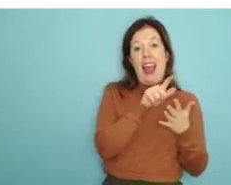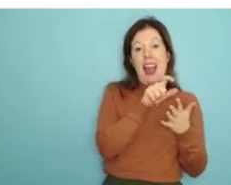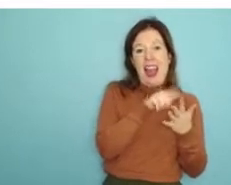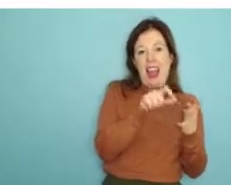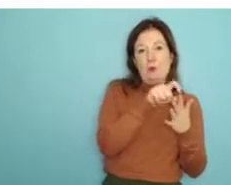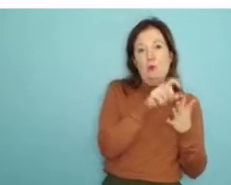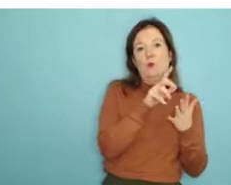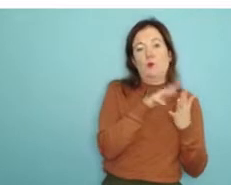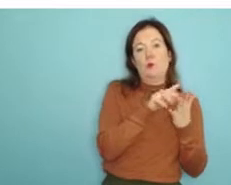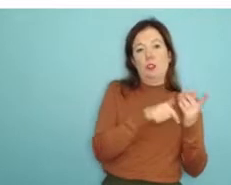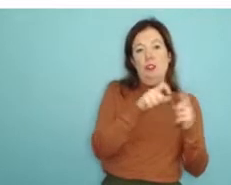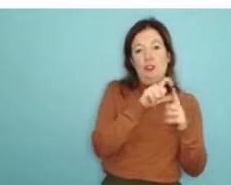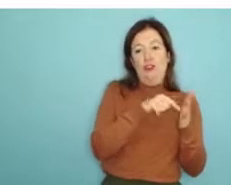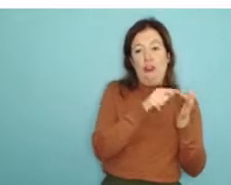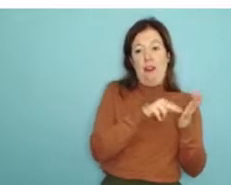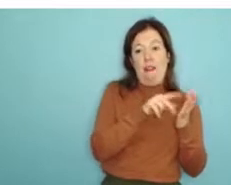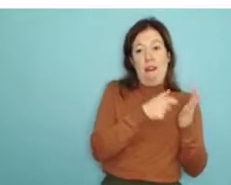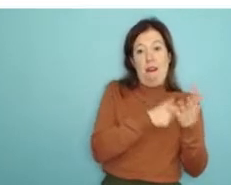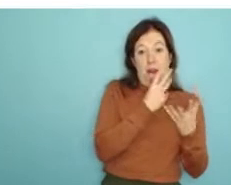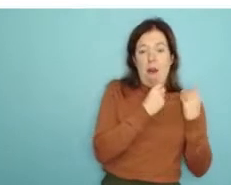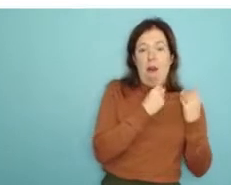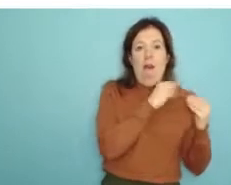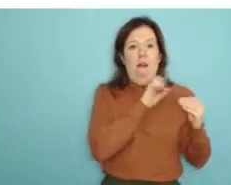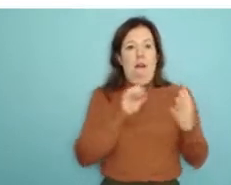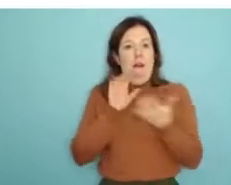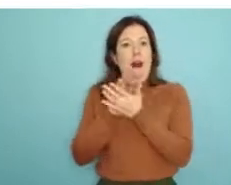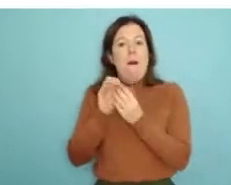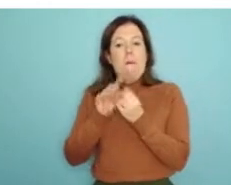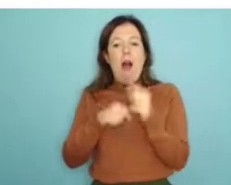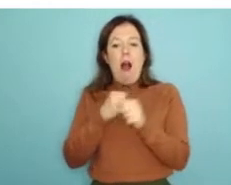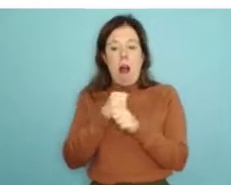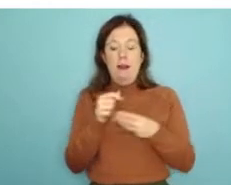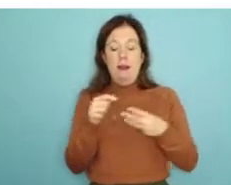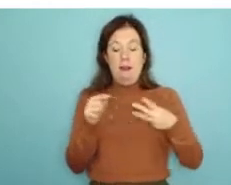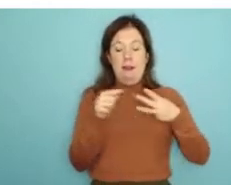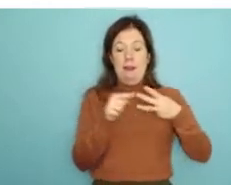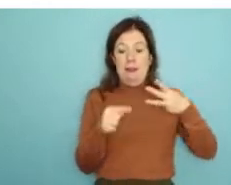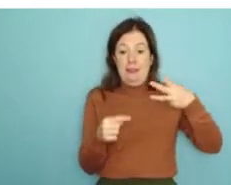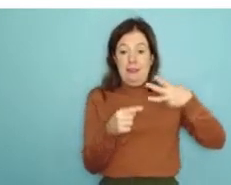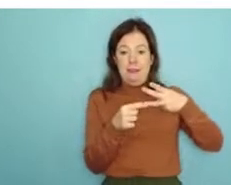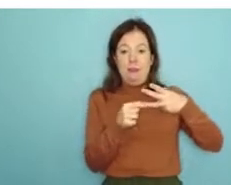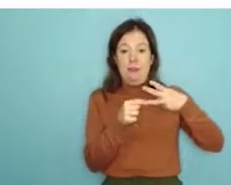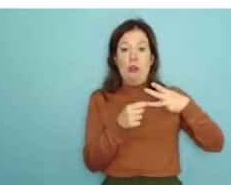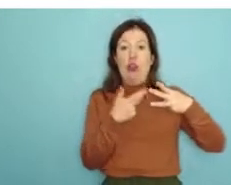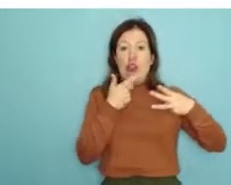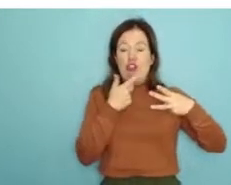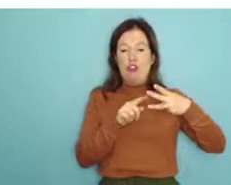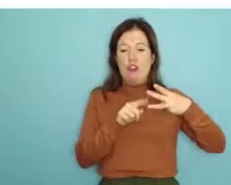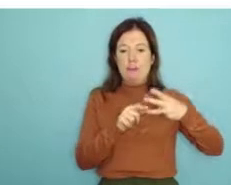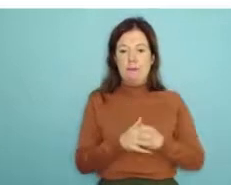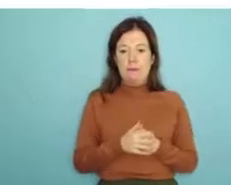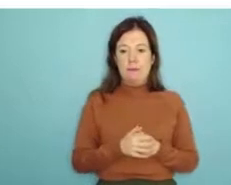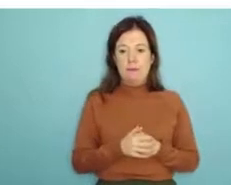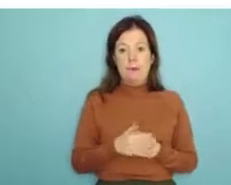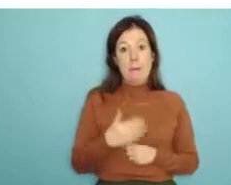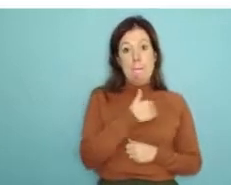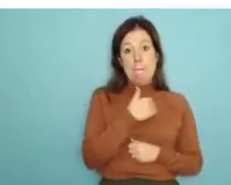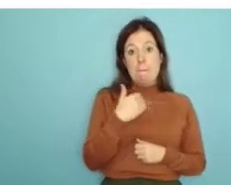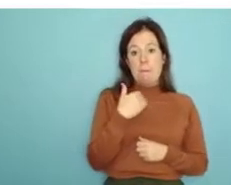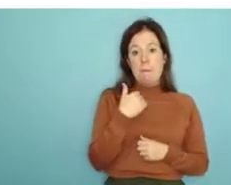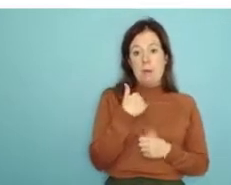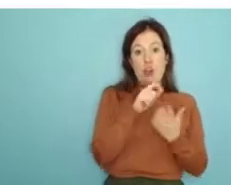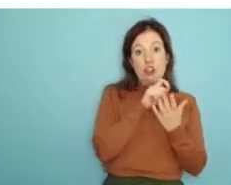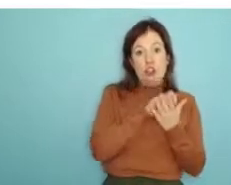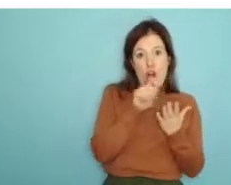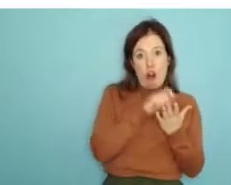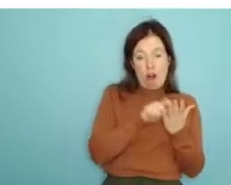highlights my key learning. The third is quite an interesting paper which found if you journal in the mornings and reflect on